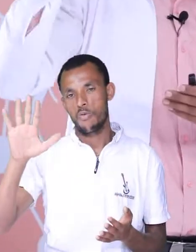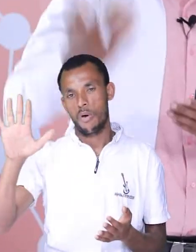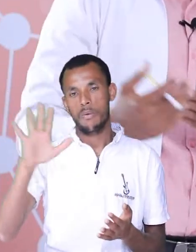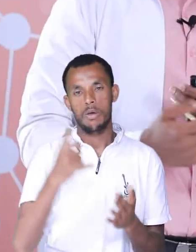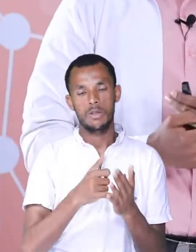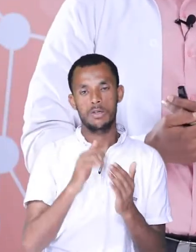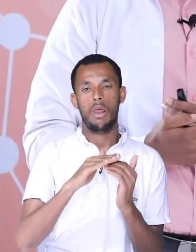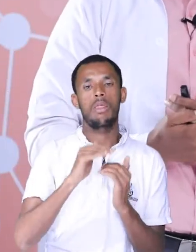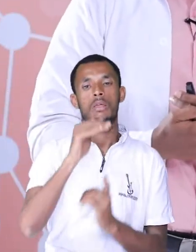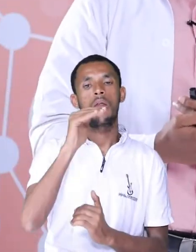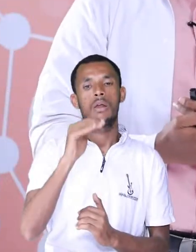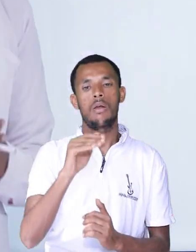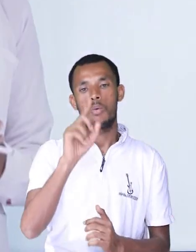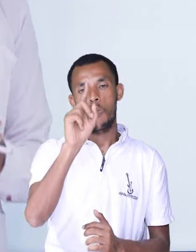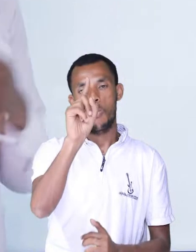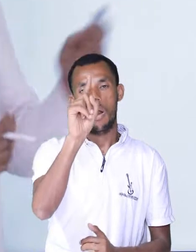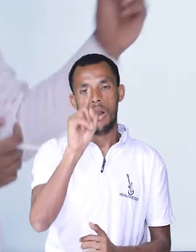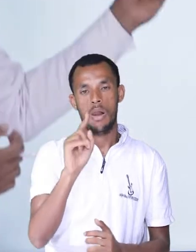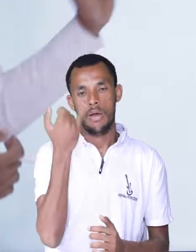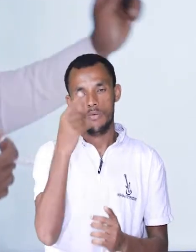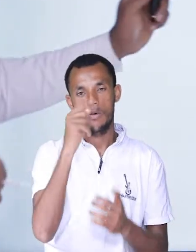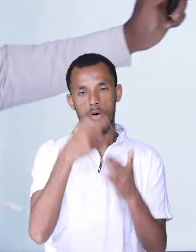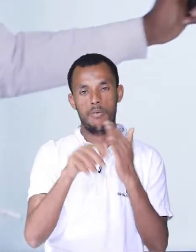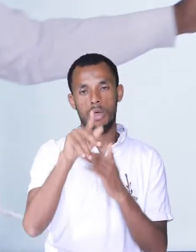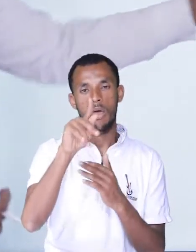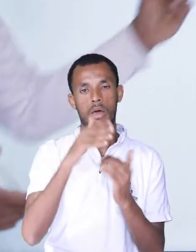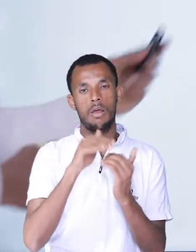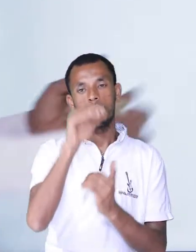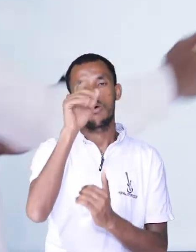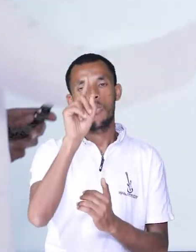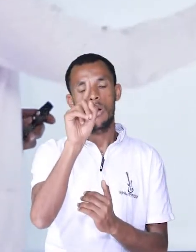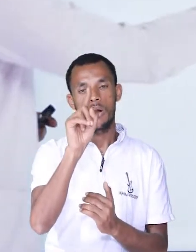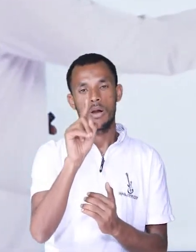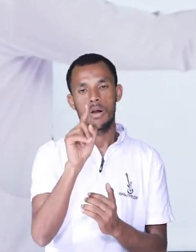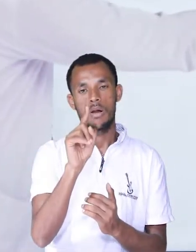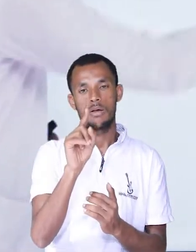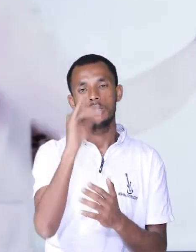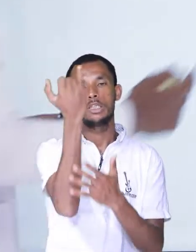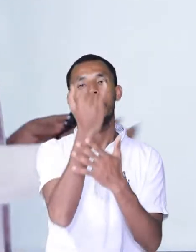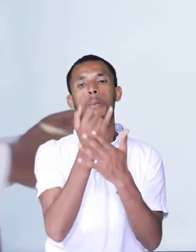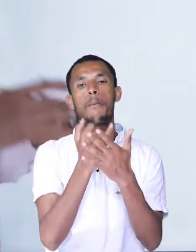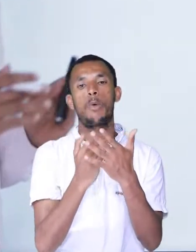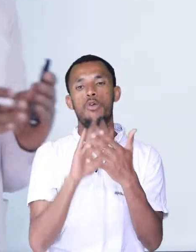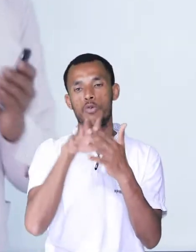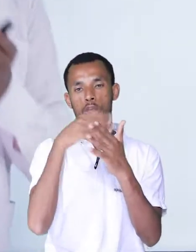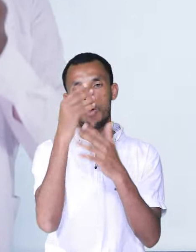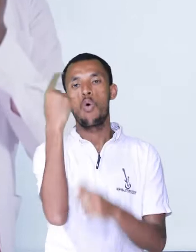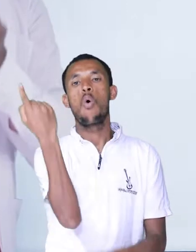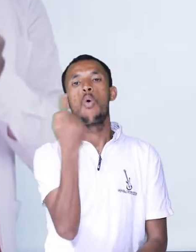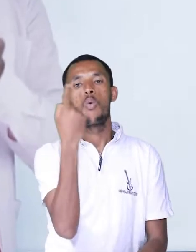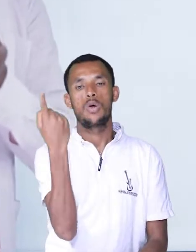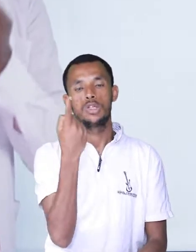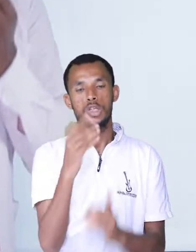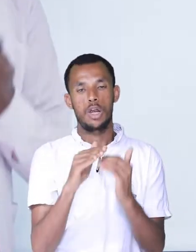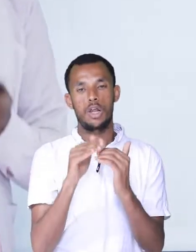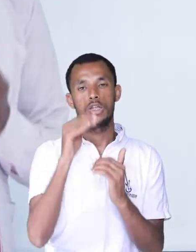is greater than 1. If the value of K is greater than 1, then the image figure is always